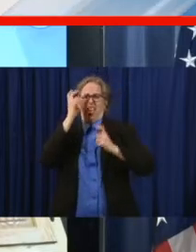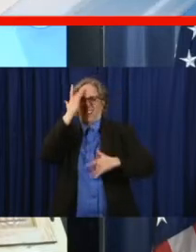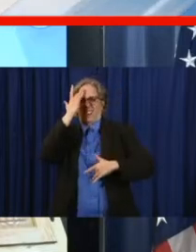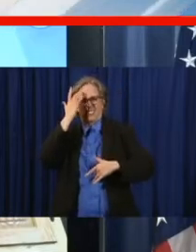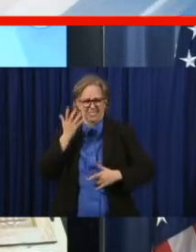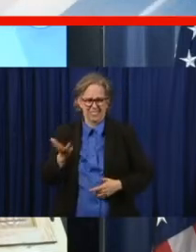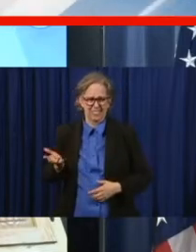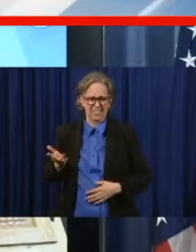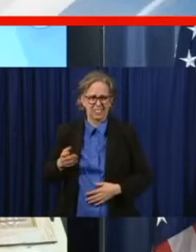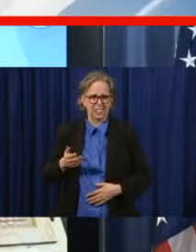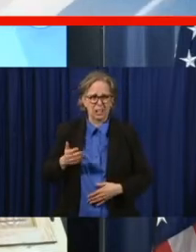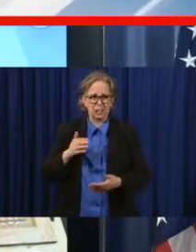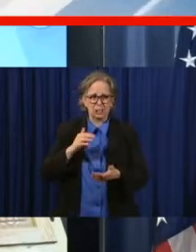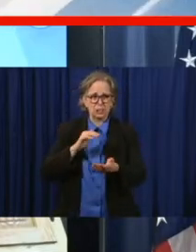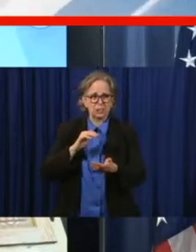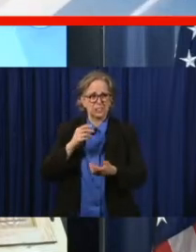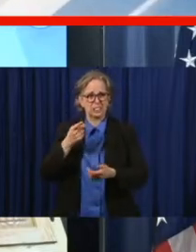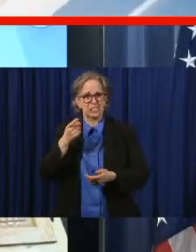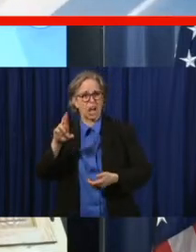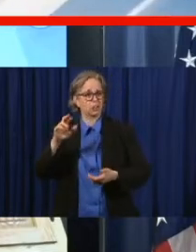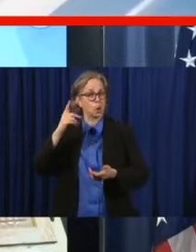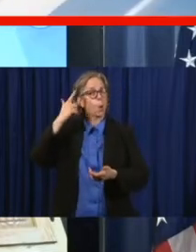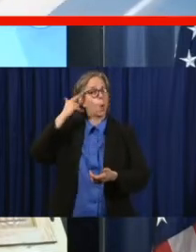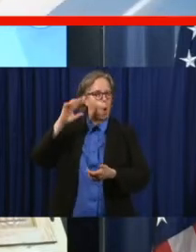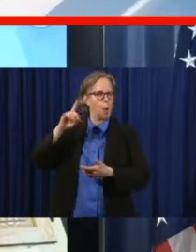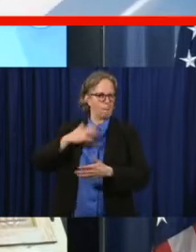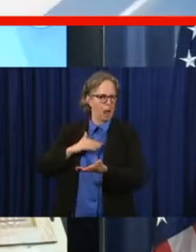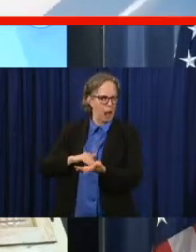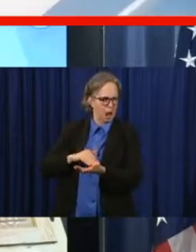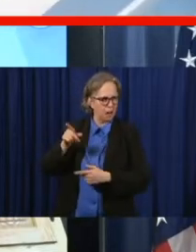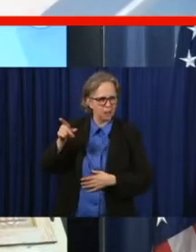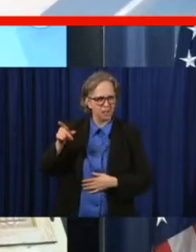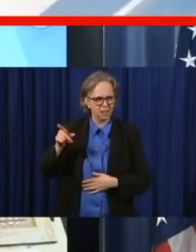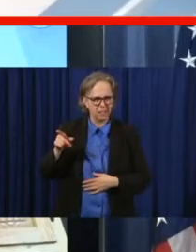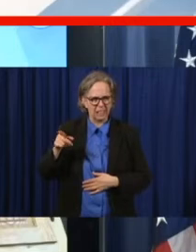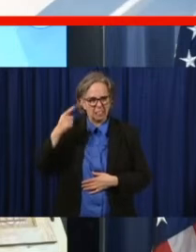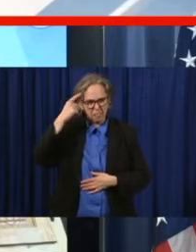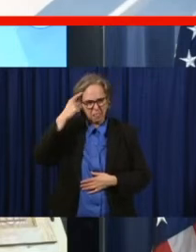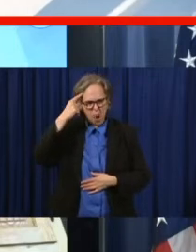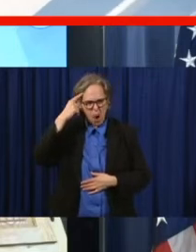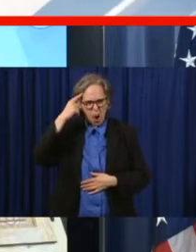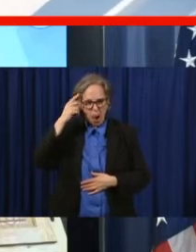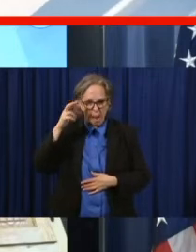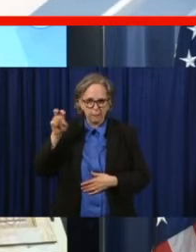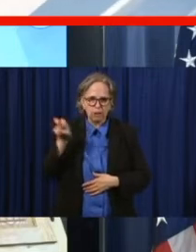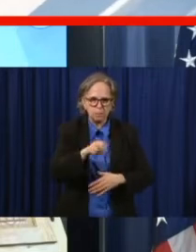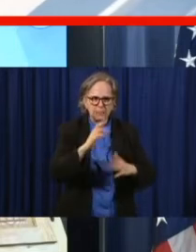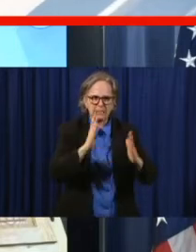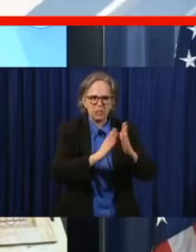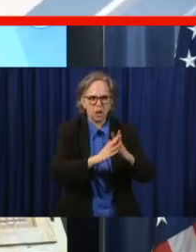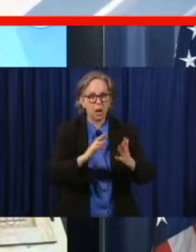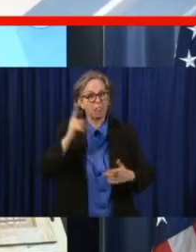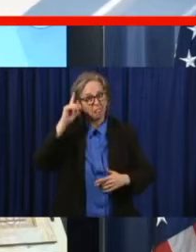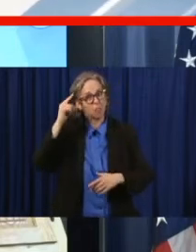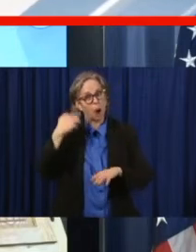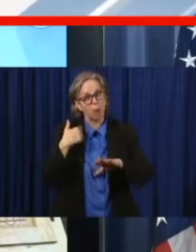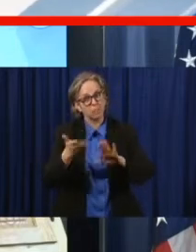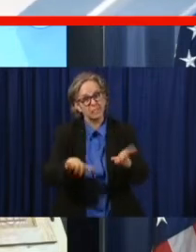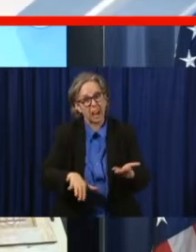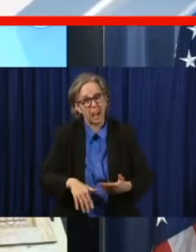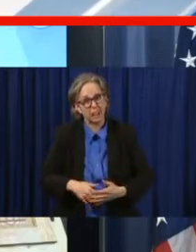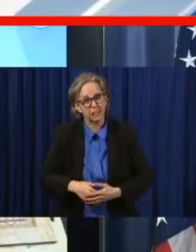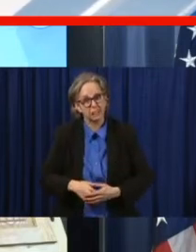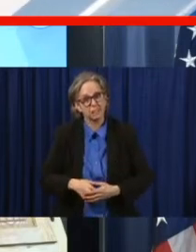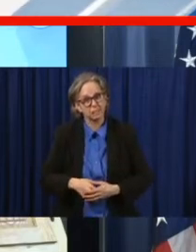Gold said that he honestly thought when they shipped me downtown that I wasn't going to make it. So